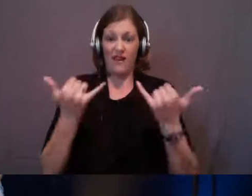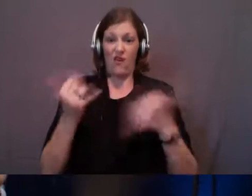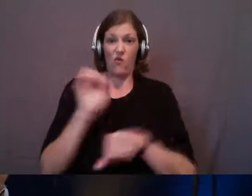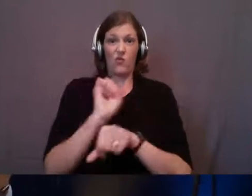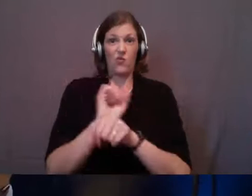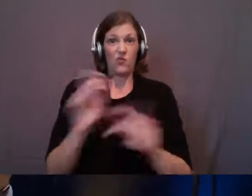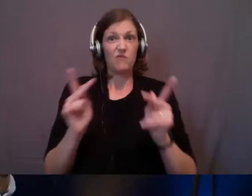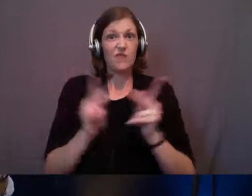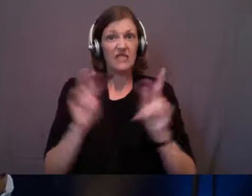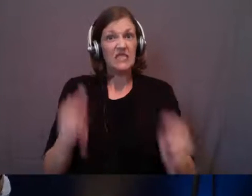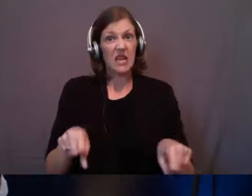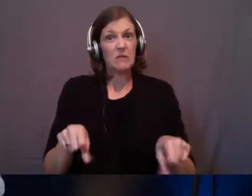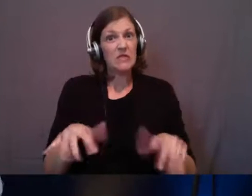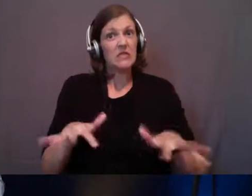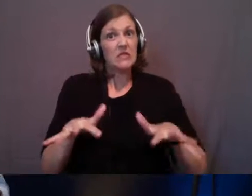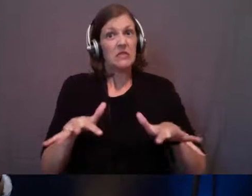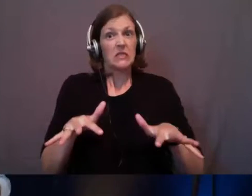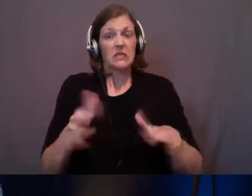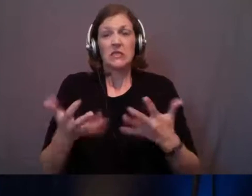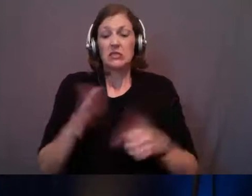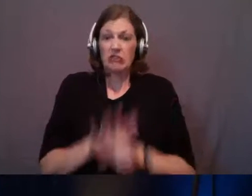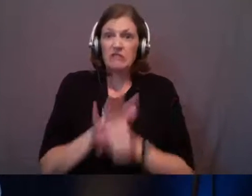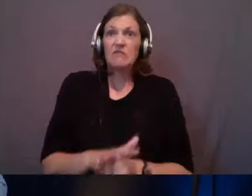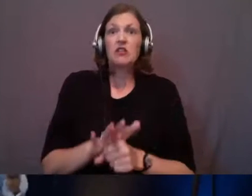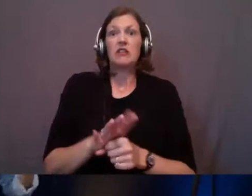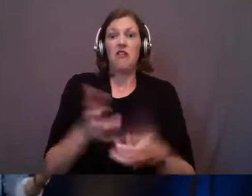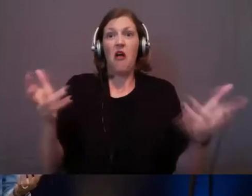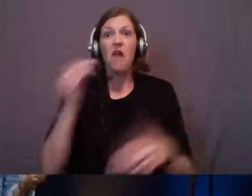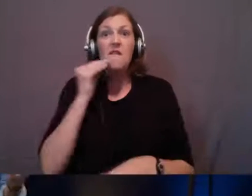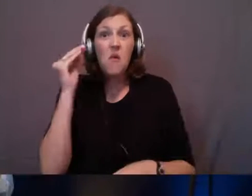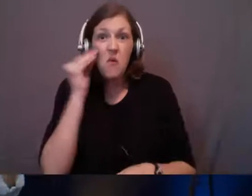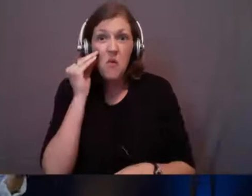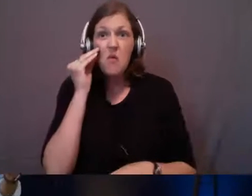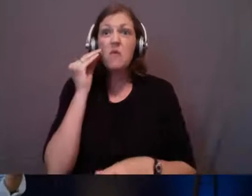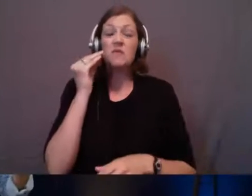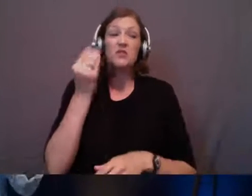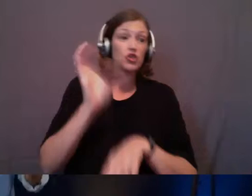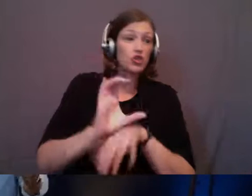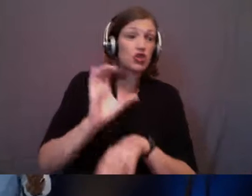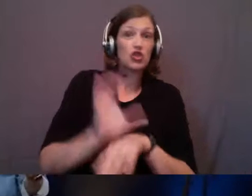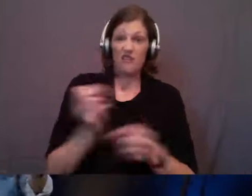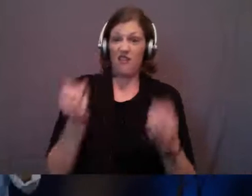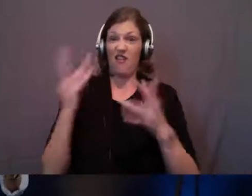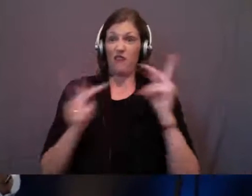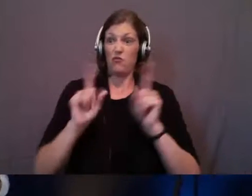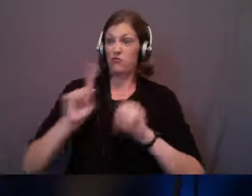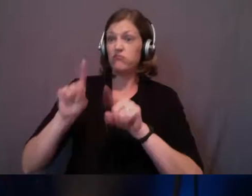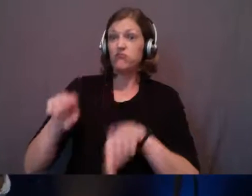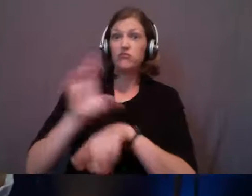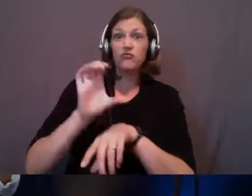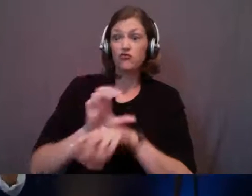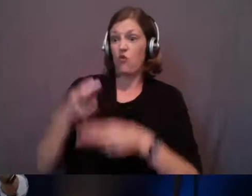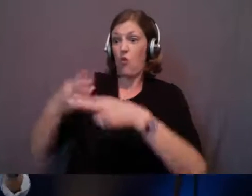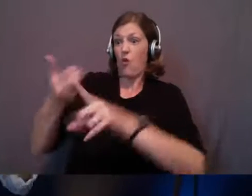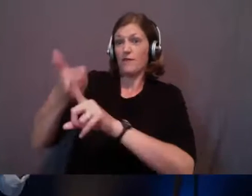and a lot of people, a lot of homes are on edge. And right now, churches, a lot of people who attend church, who call themselves Christians,